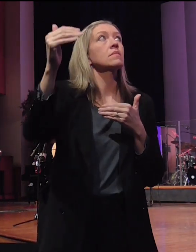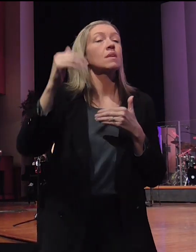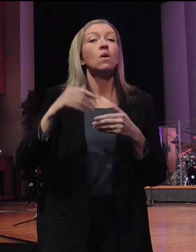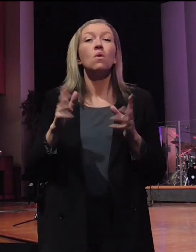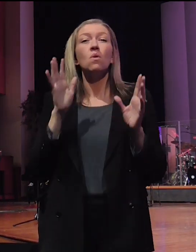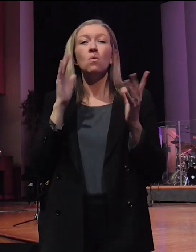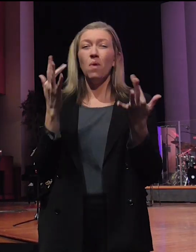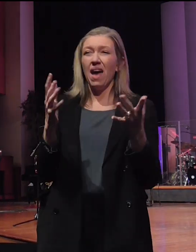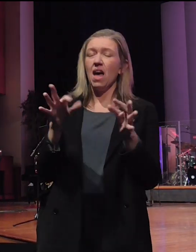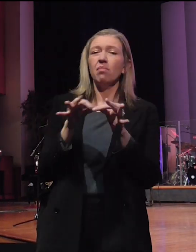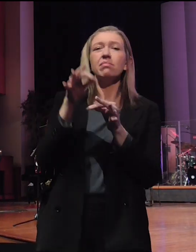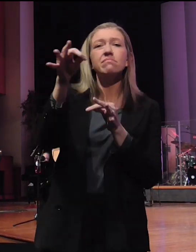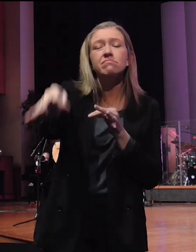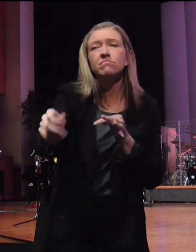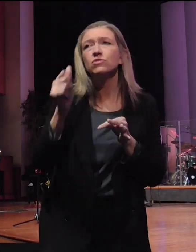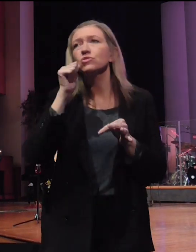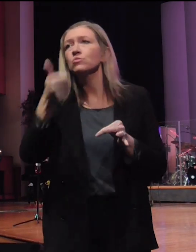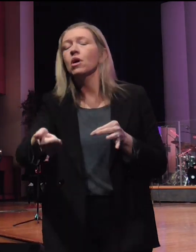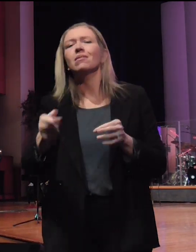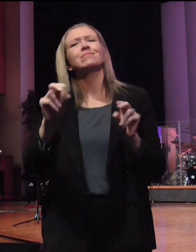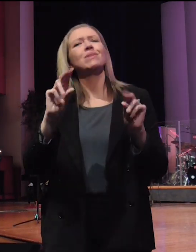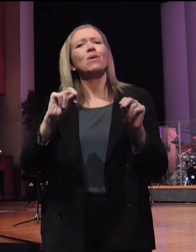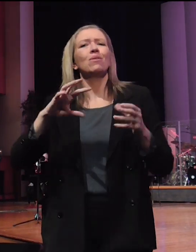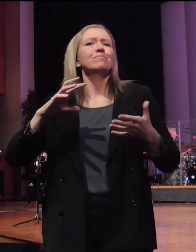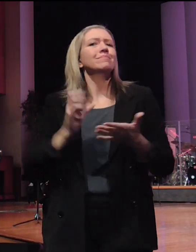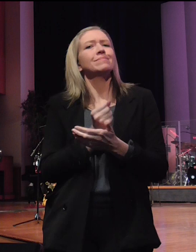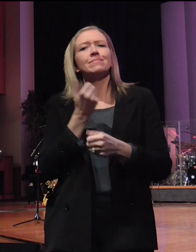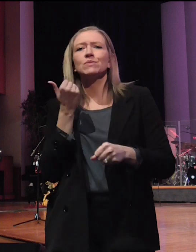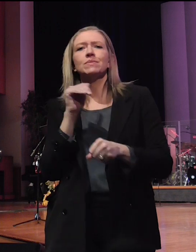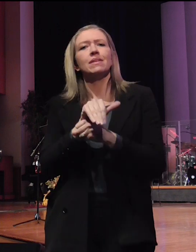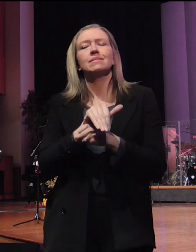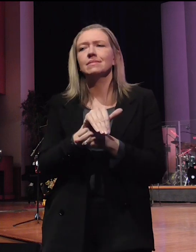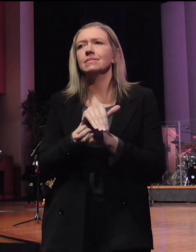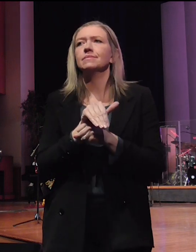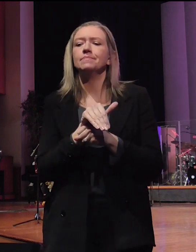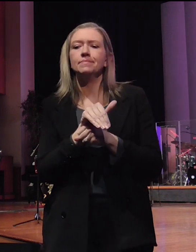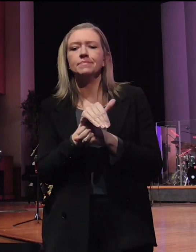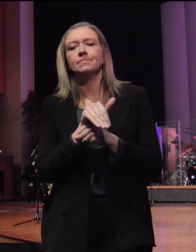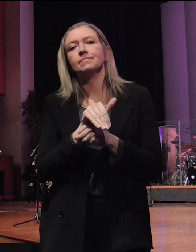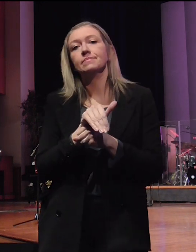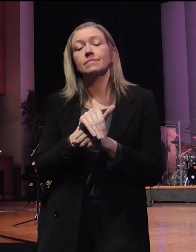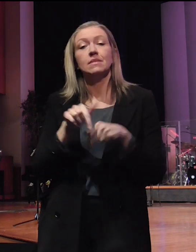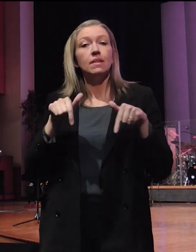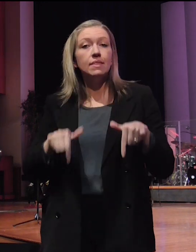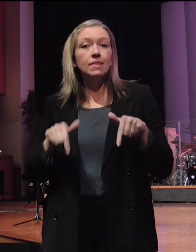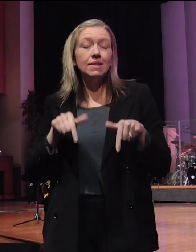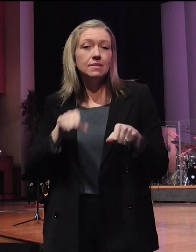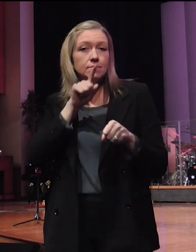until tomorrow starts tonight. It starts tonight.